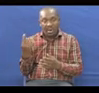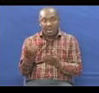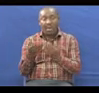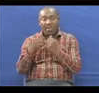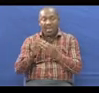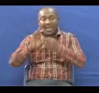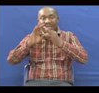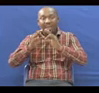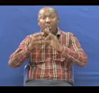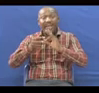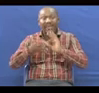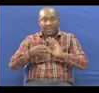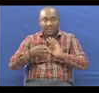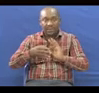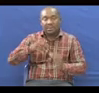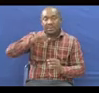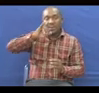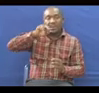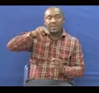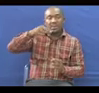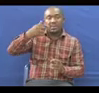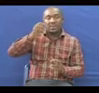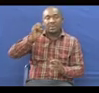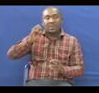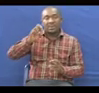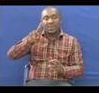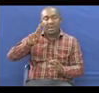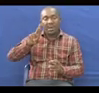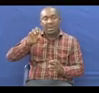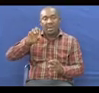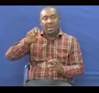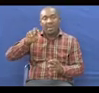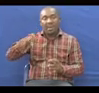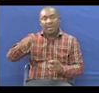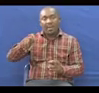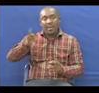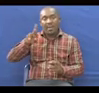interpretations of numbers of dependency ratio. That is one.